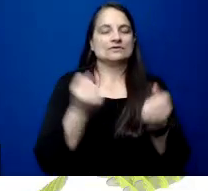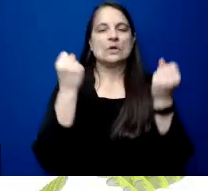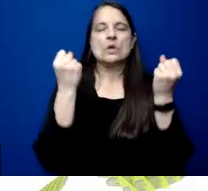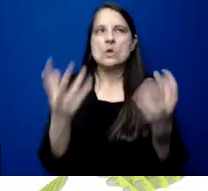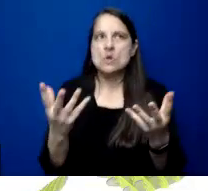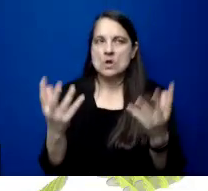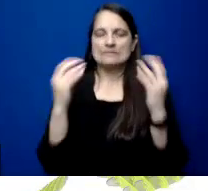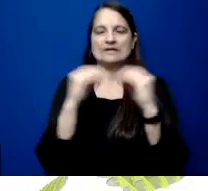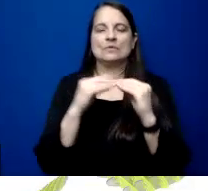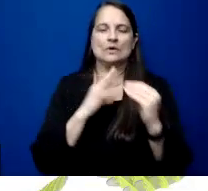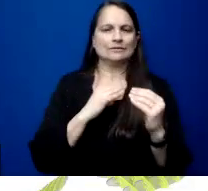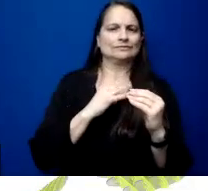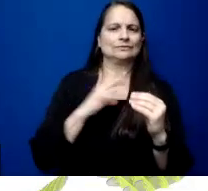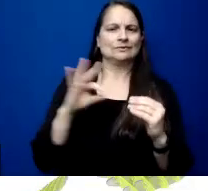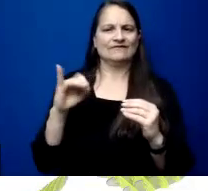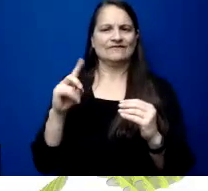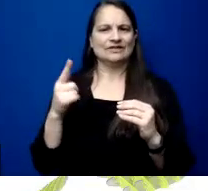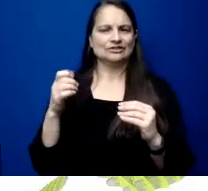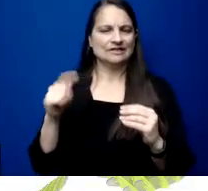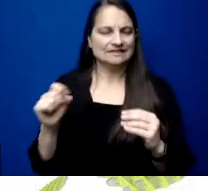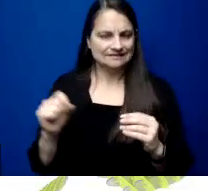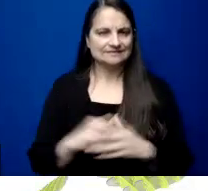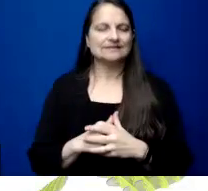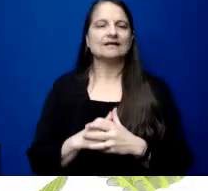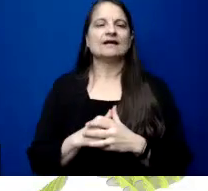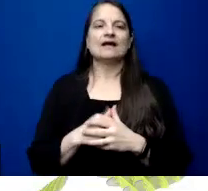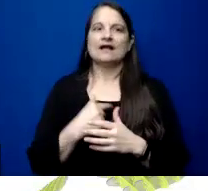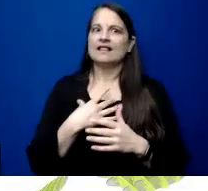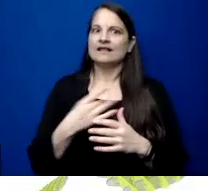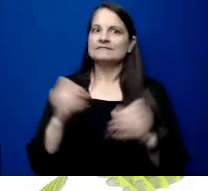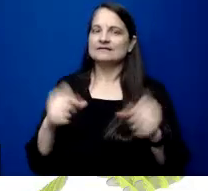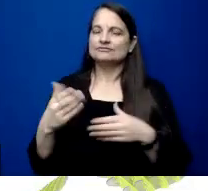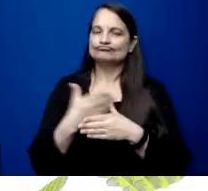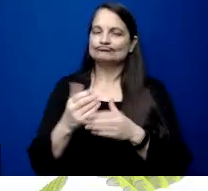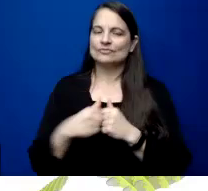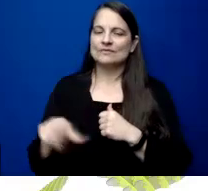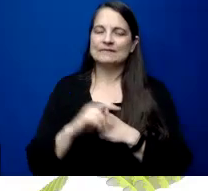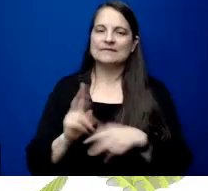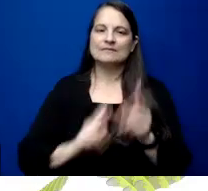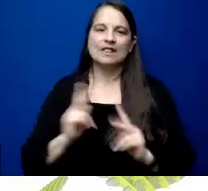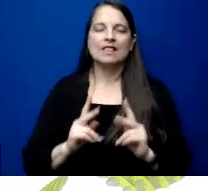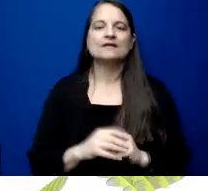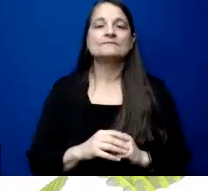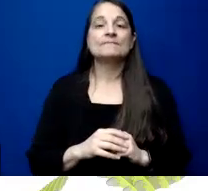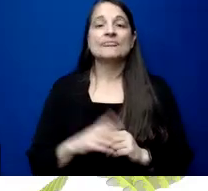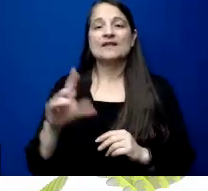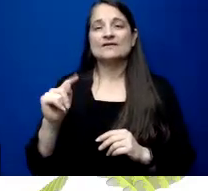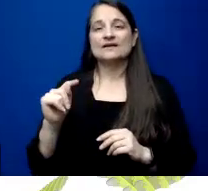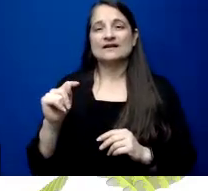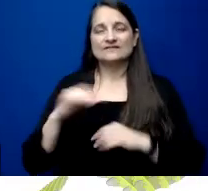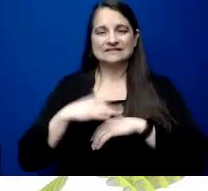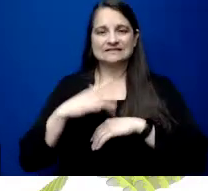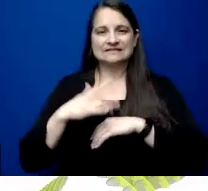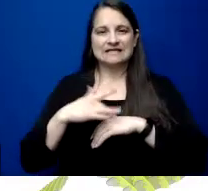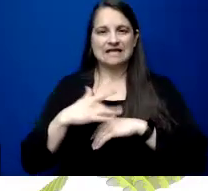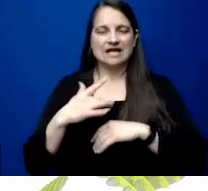fidgets, and I love being able to share these with people. There are different things like tactile stickers that